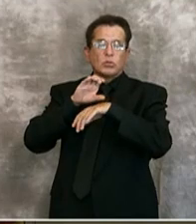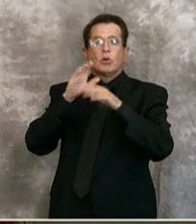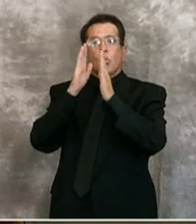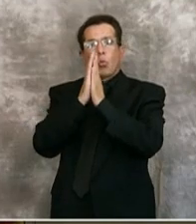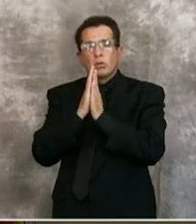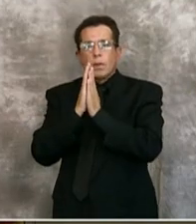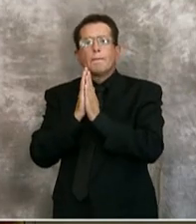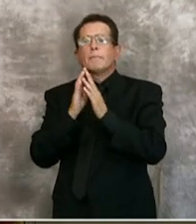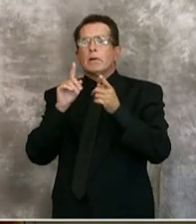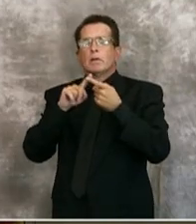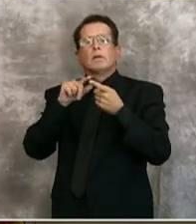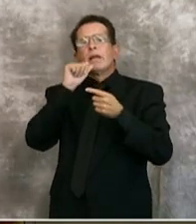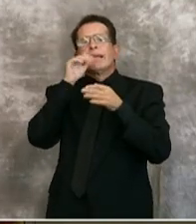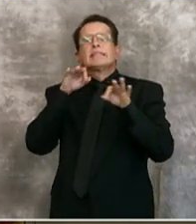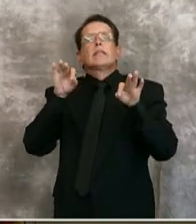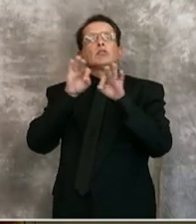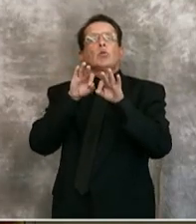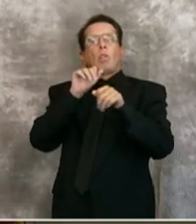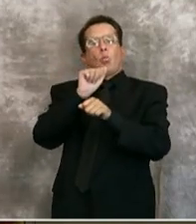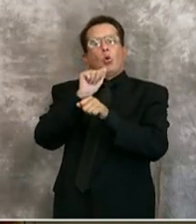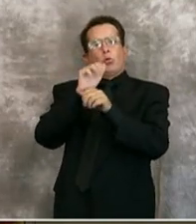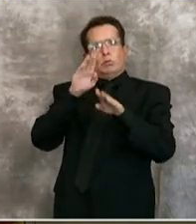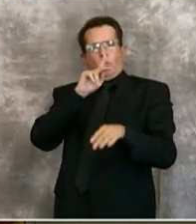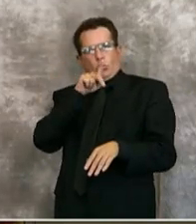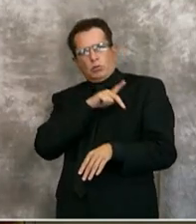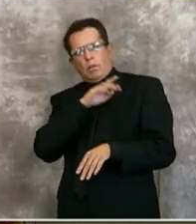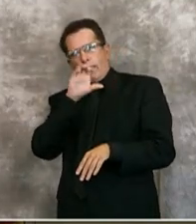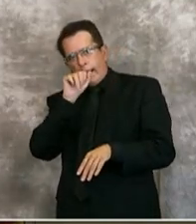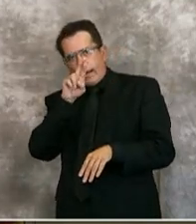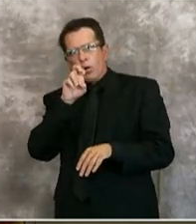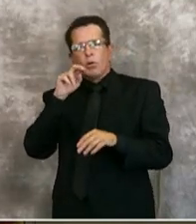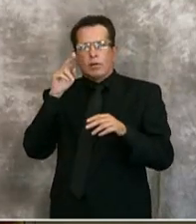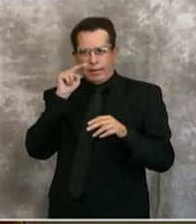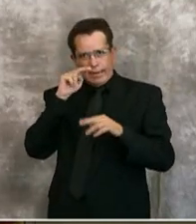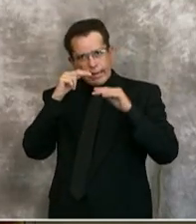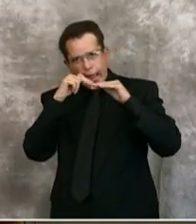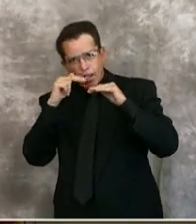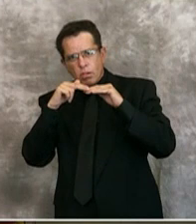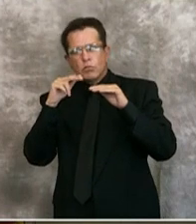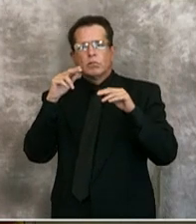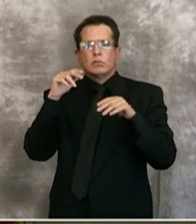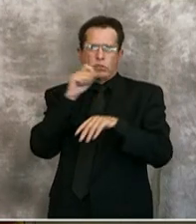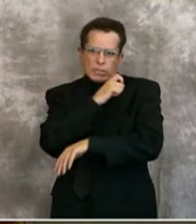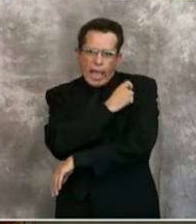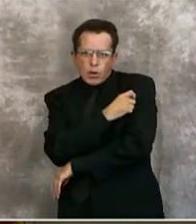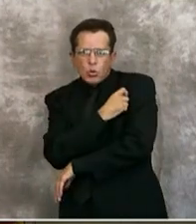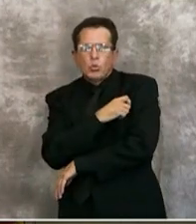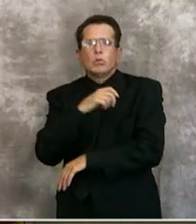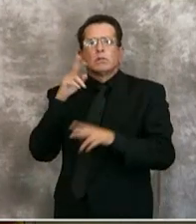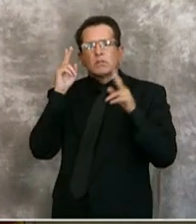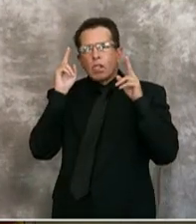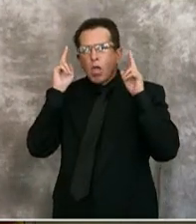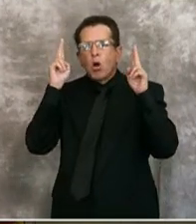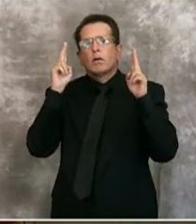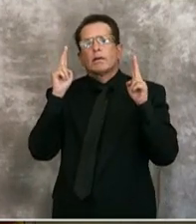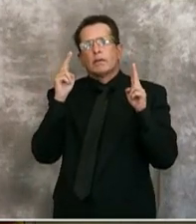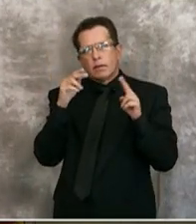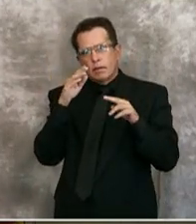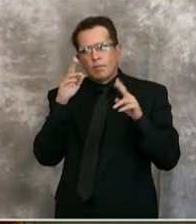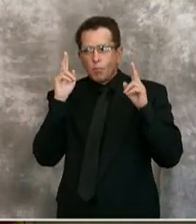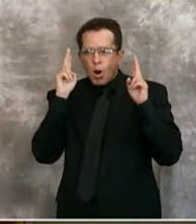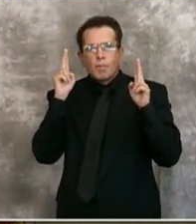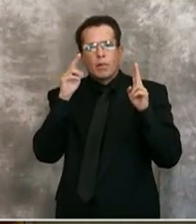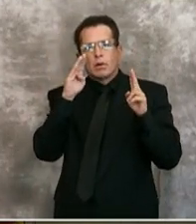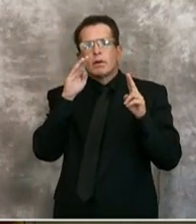of non-essential workers, personal care, including nail salons, massage parlors, tattoo parlors, hair salons, and